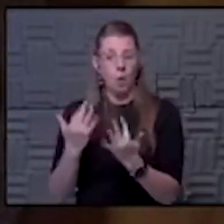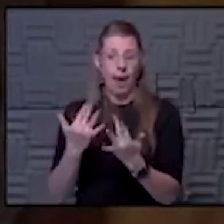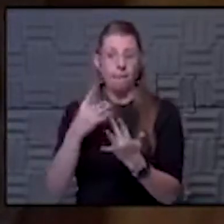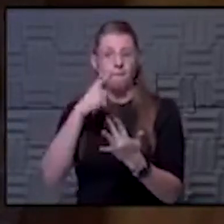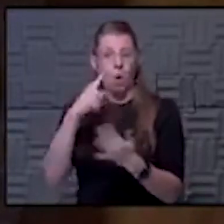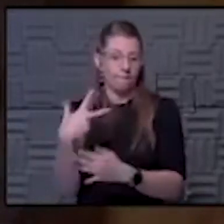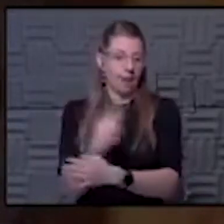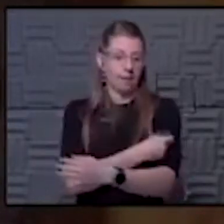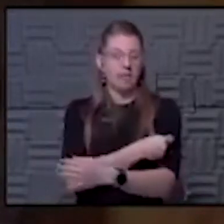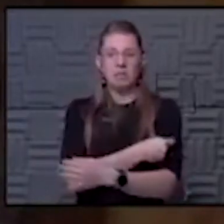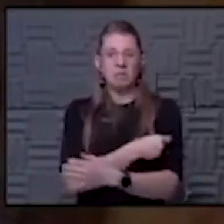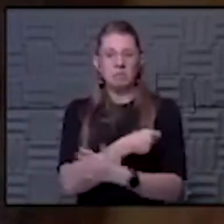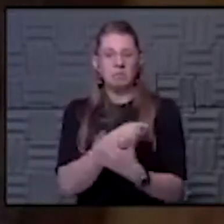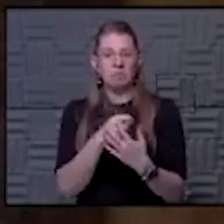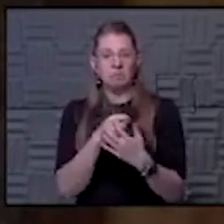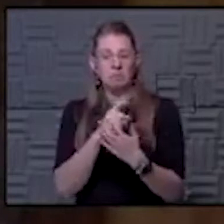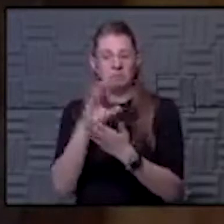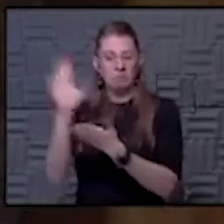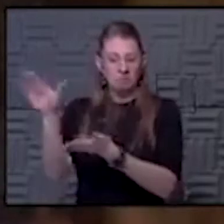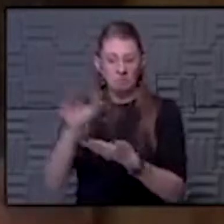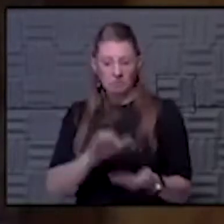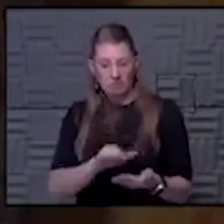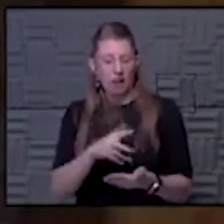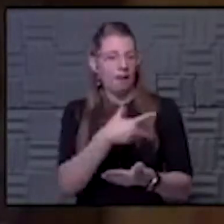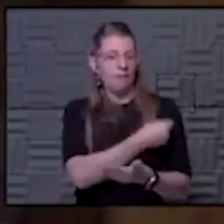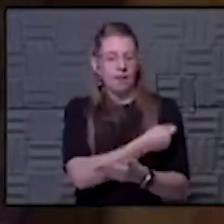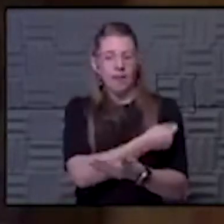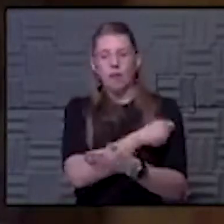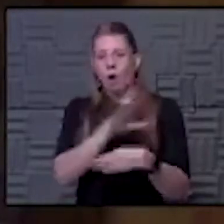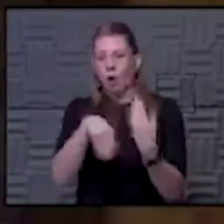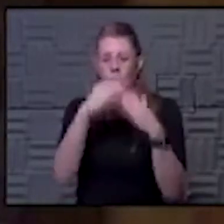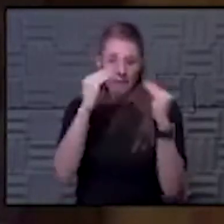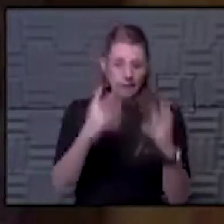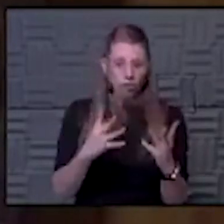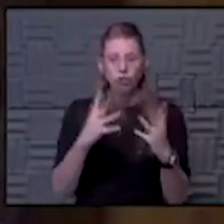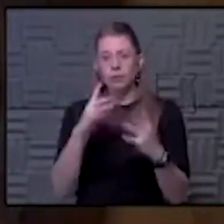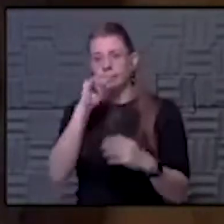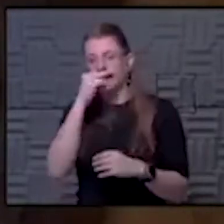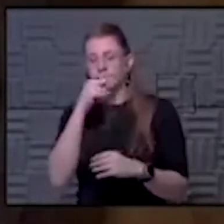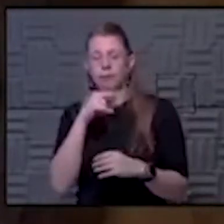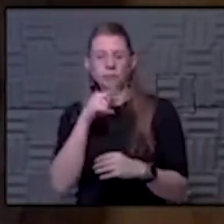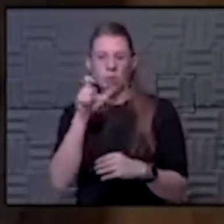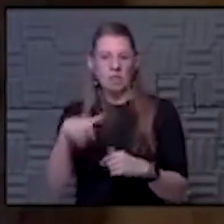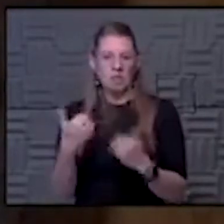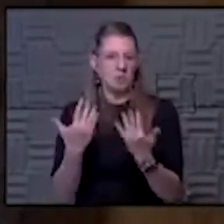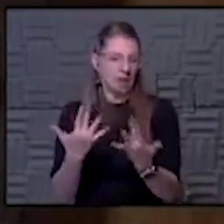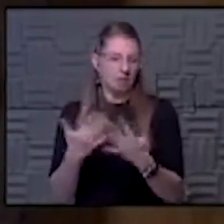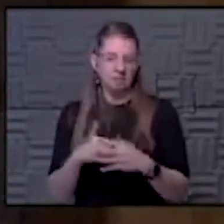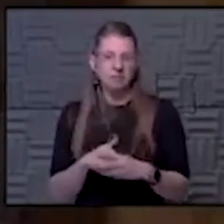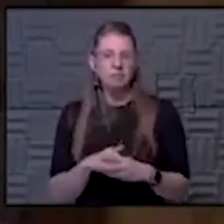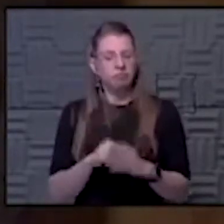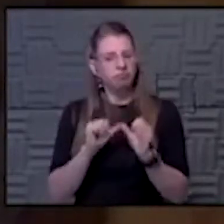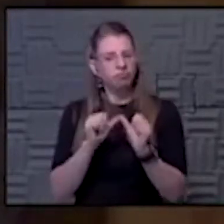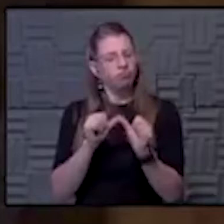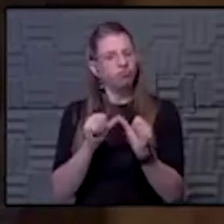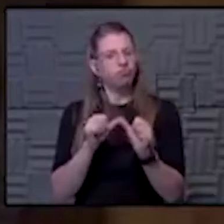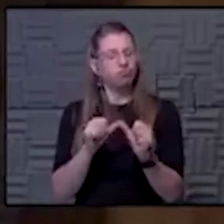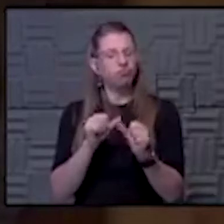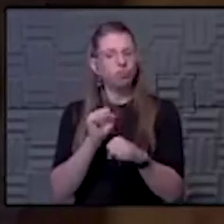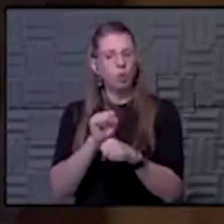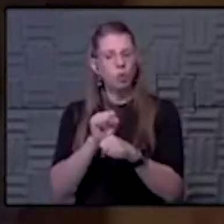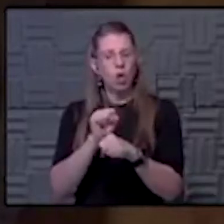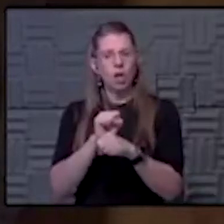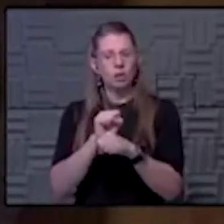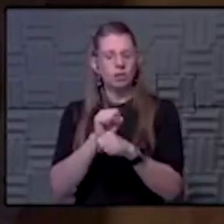the vaccines to come in and vaccinate the teachers, vaccinate the kids. They ought to be continuing to work off